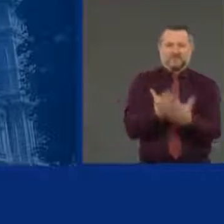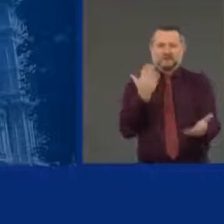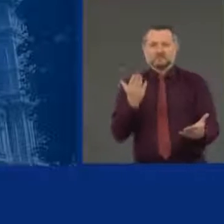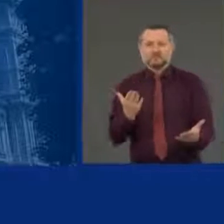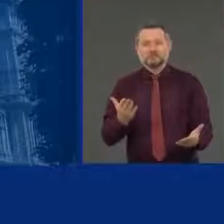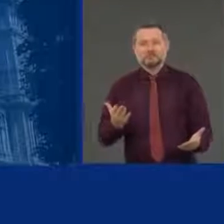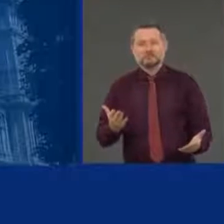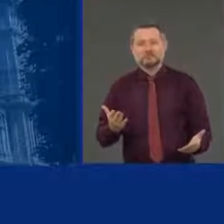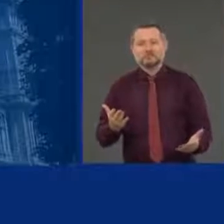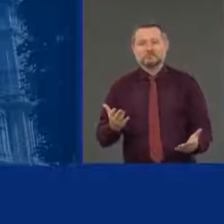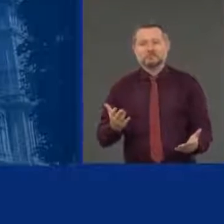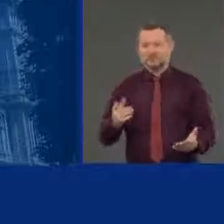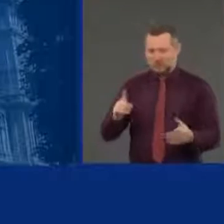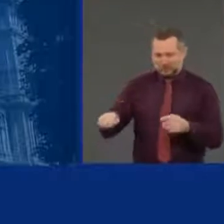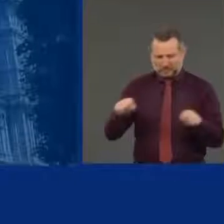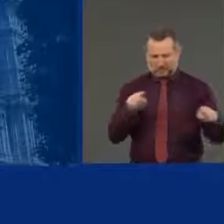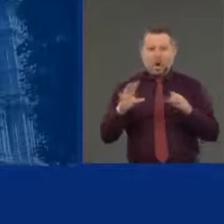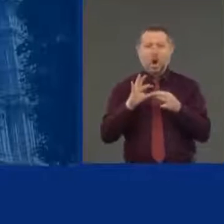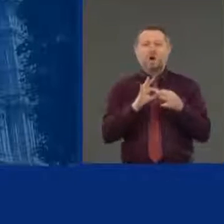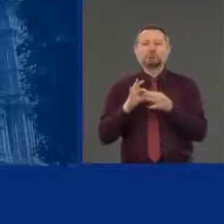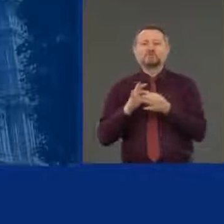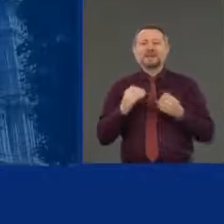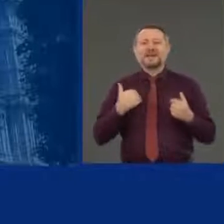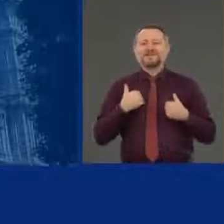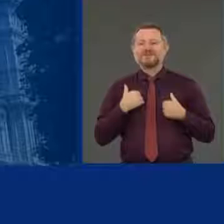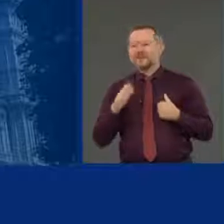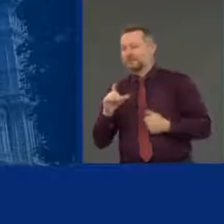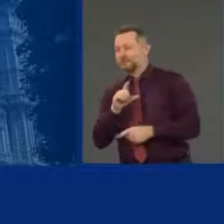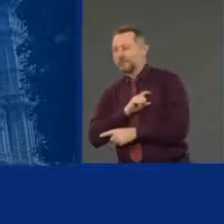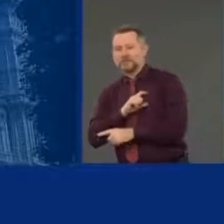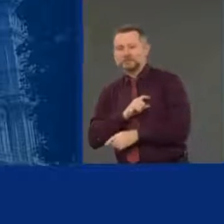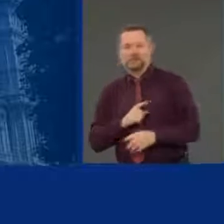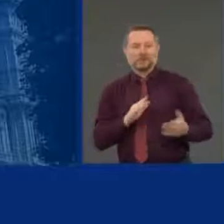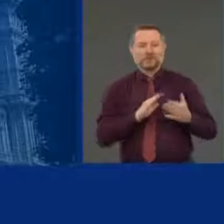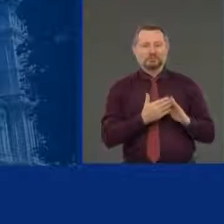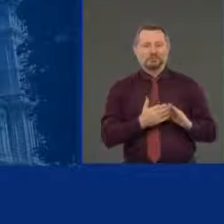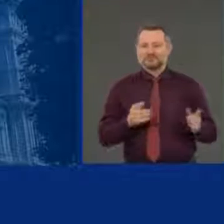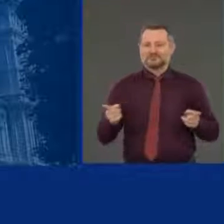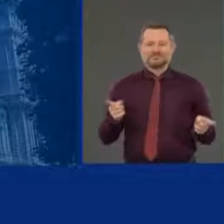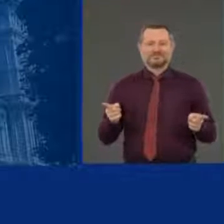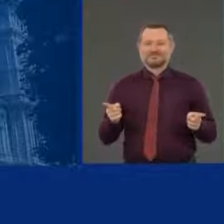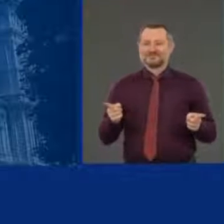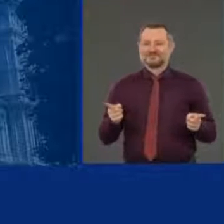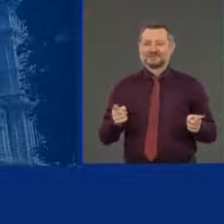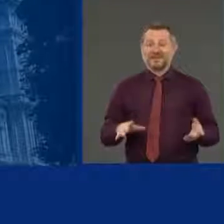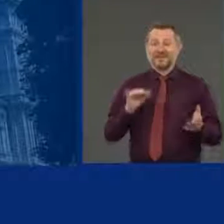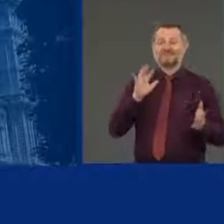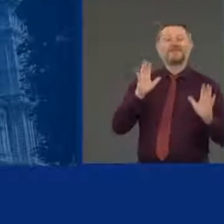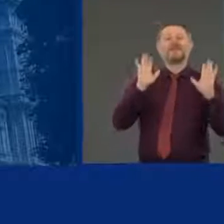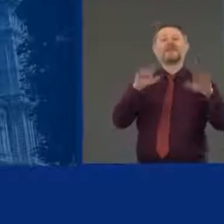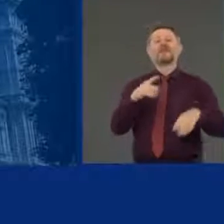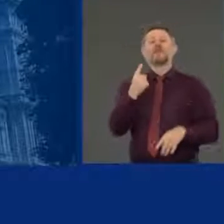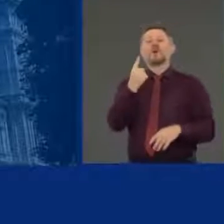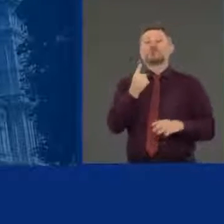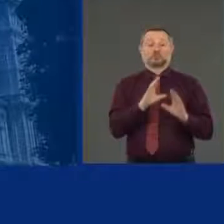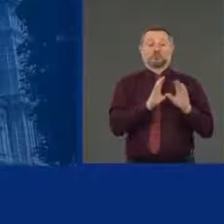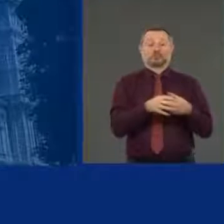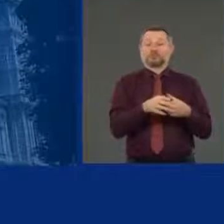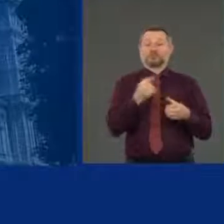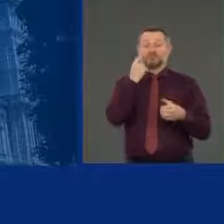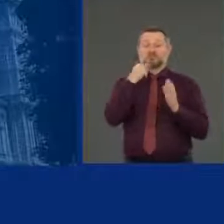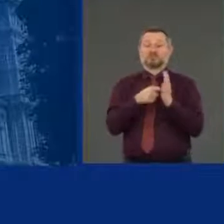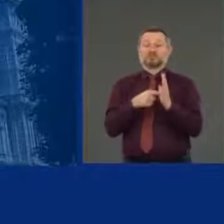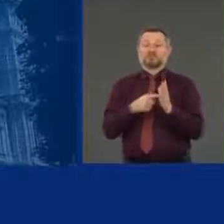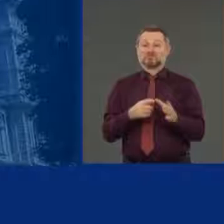relationship between the police and the community. And when one party to a relationship says